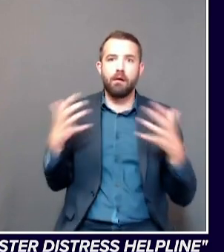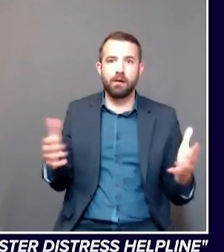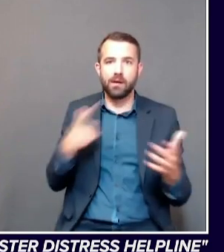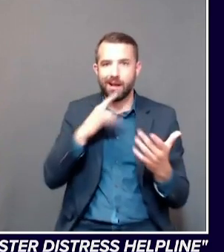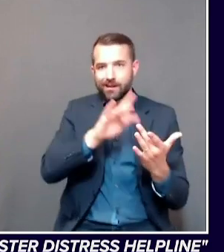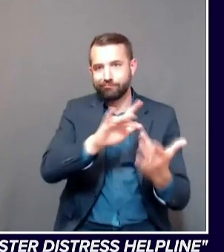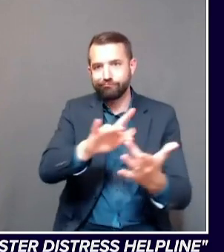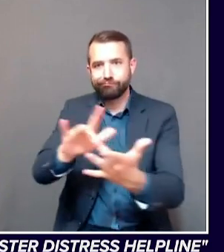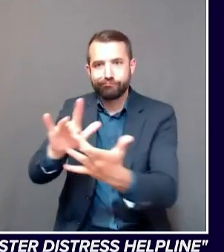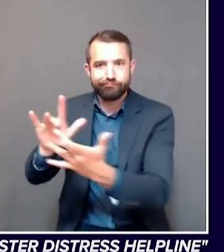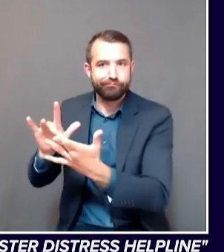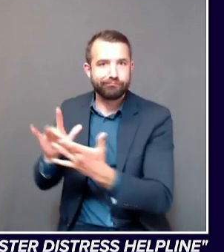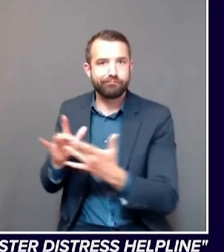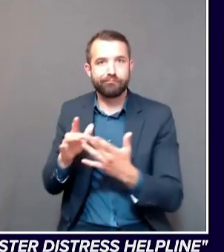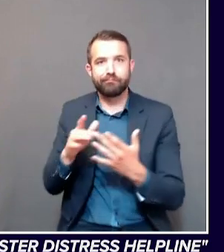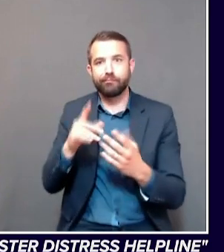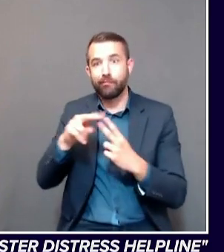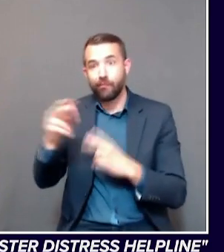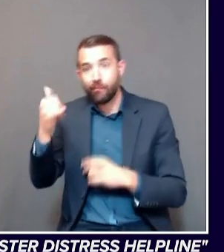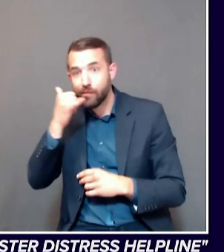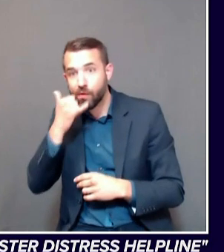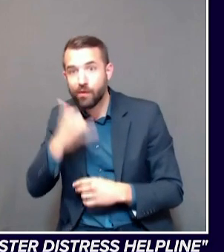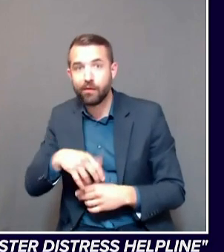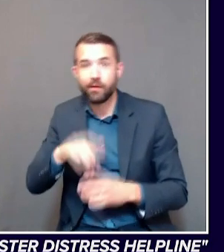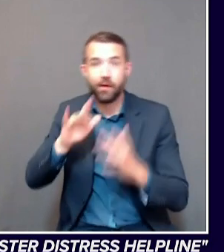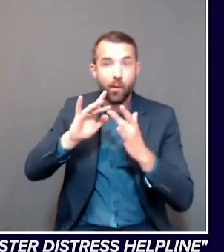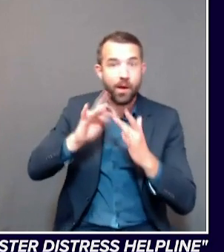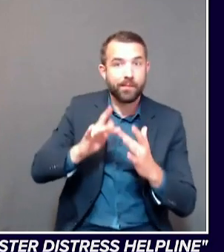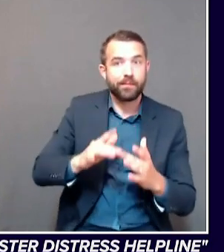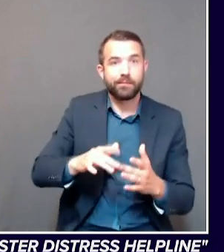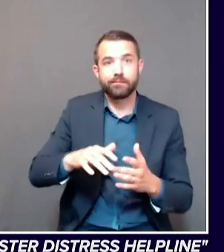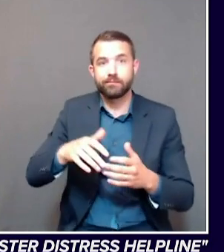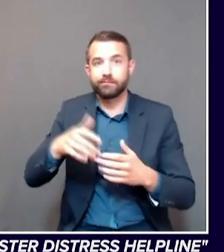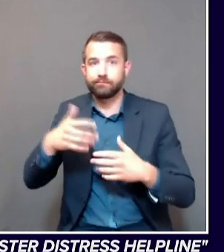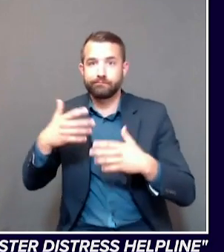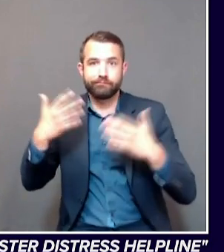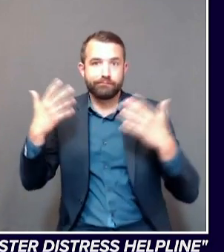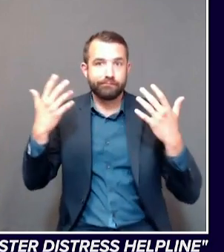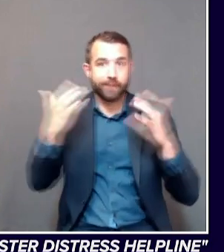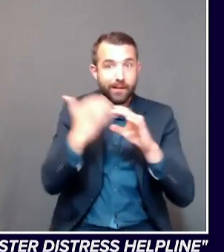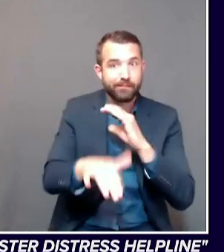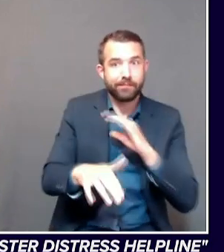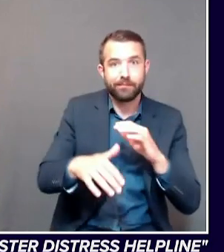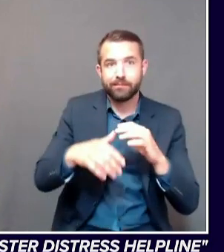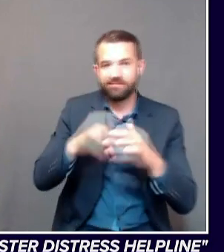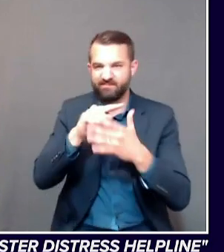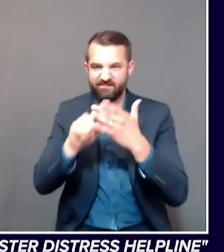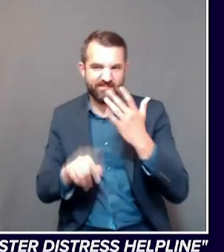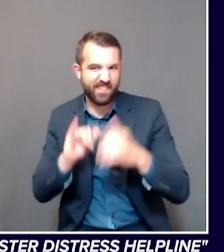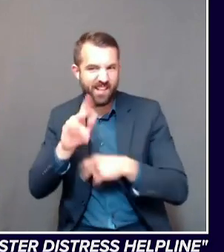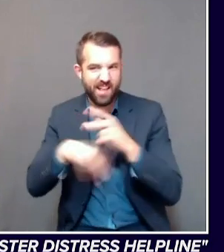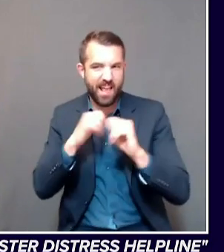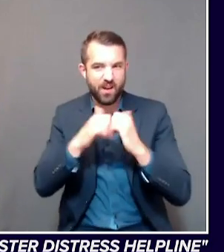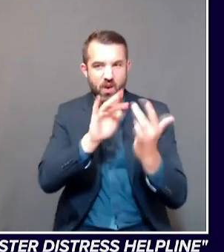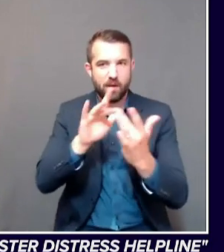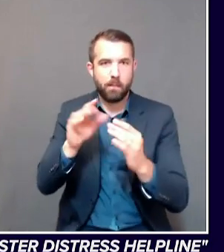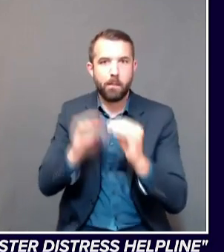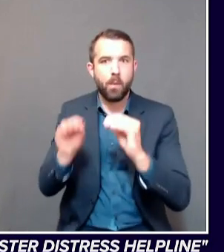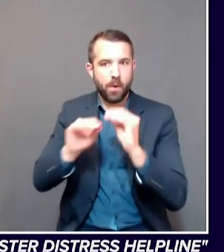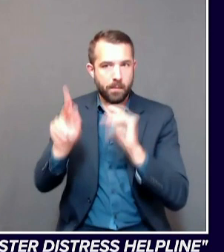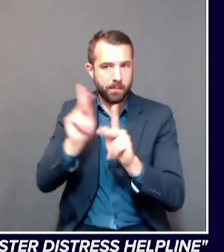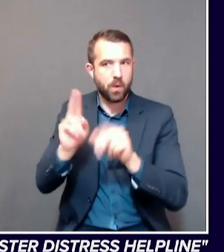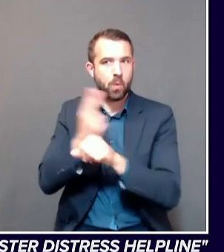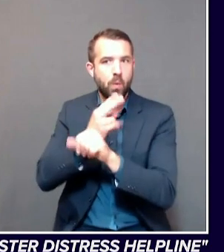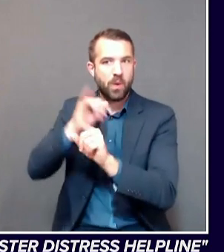an app, or not by an app, but online through a website. We've been enrolling more and more and more contacts into the Sarah